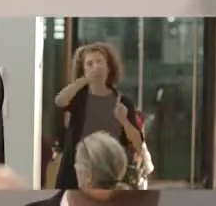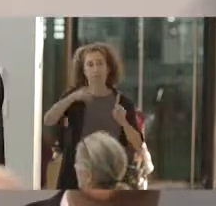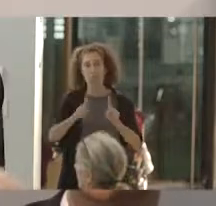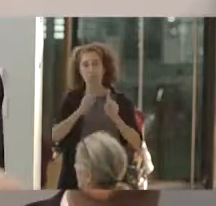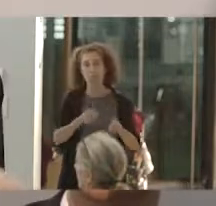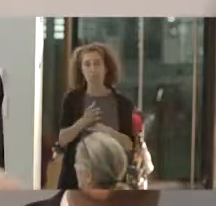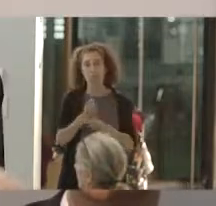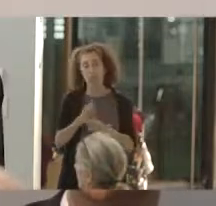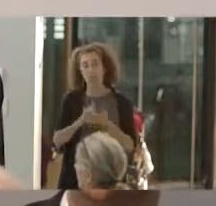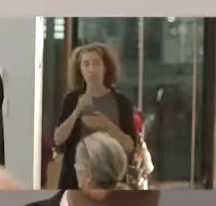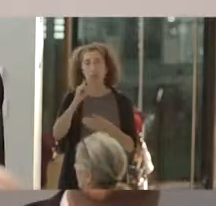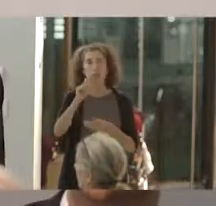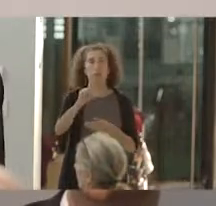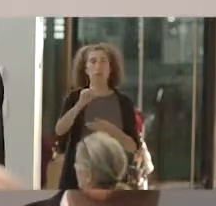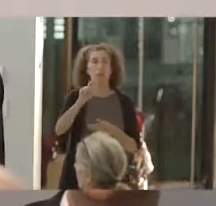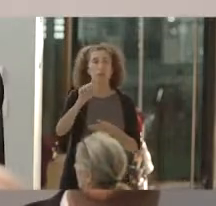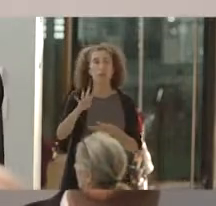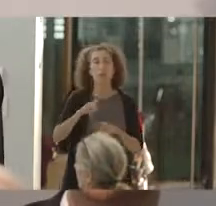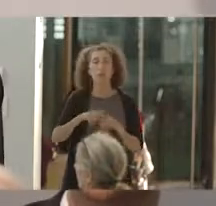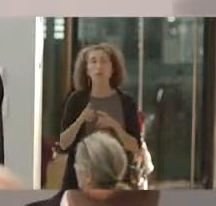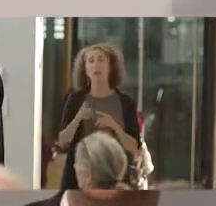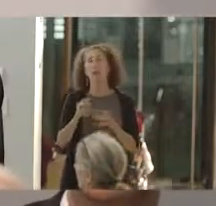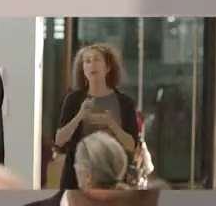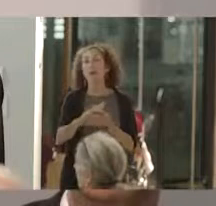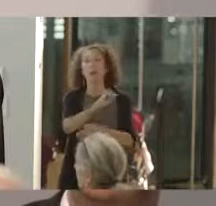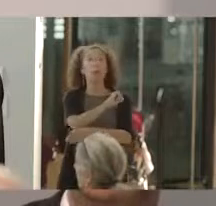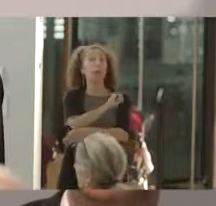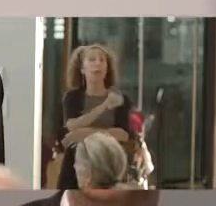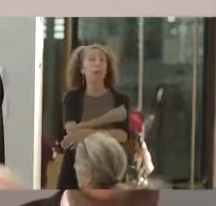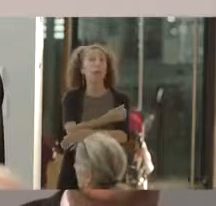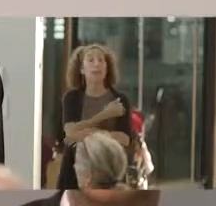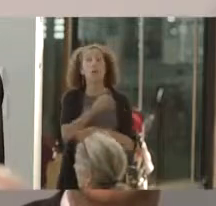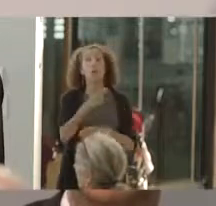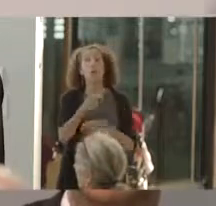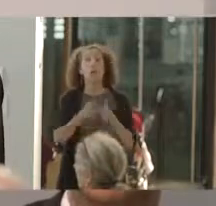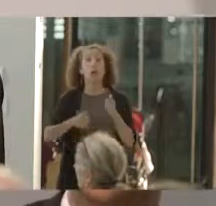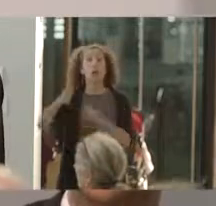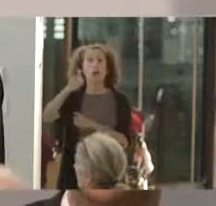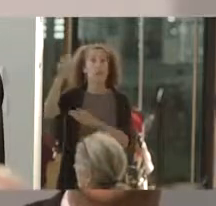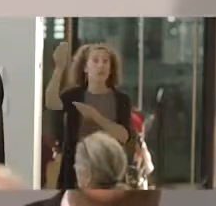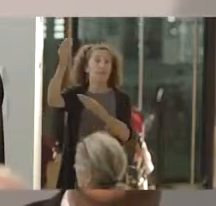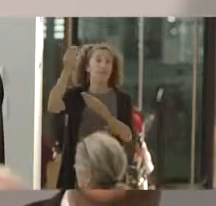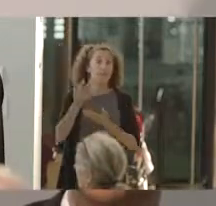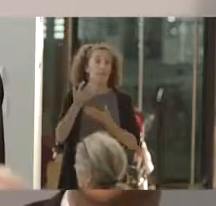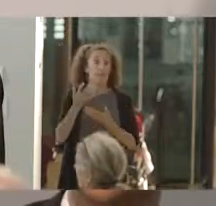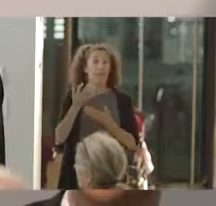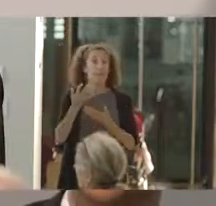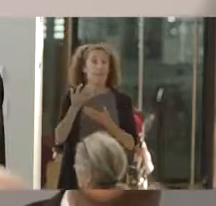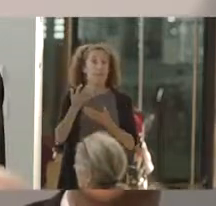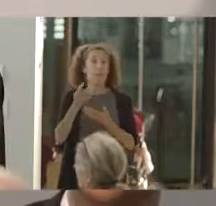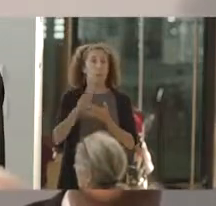I would say that, you know, the authority, all the other city agencies, the Port Authority, right now, it's generally considered to be